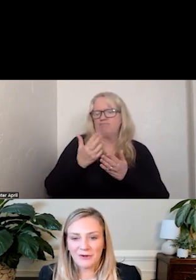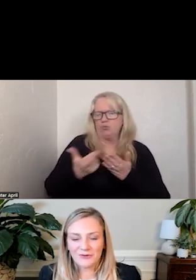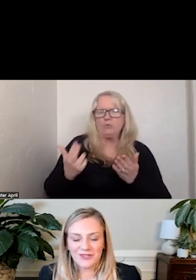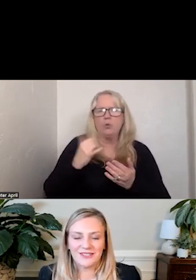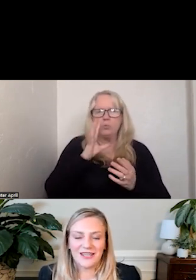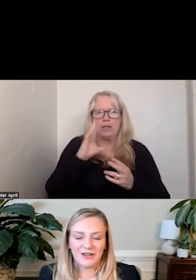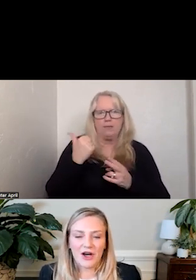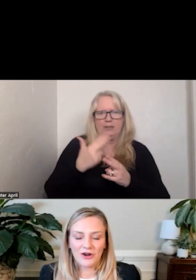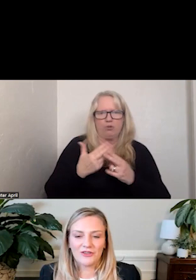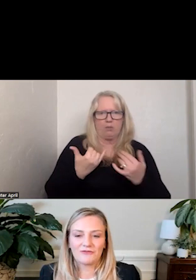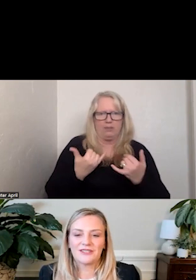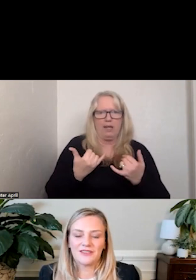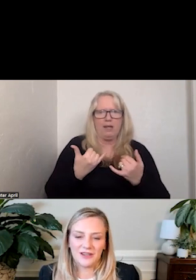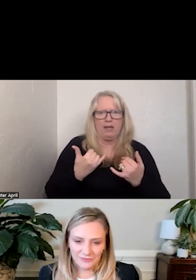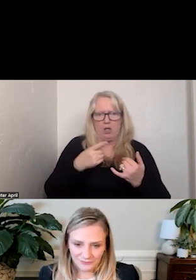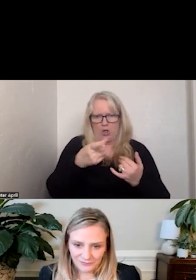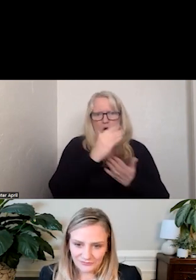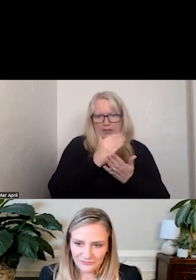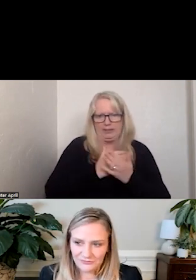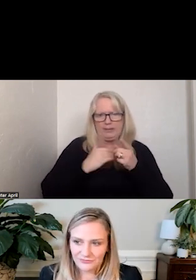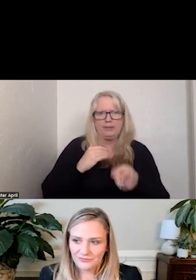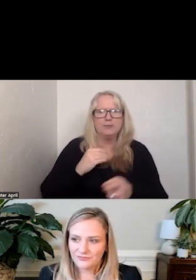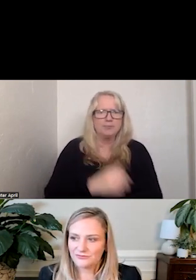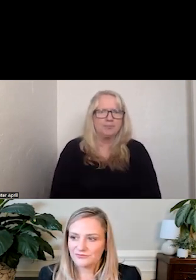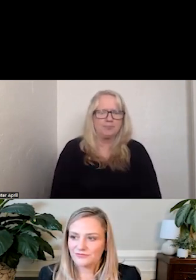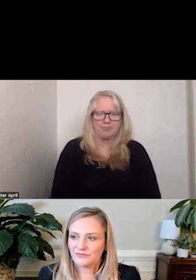talk about today are listed there.